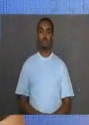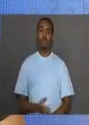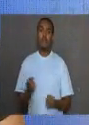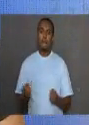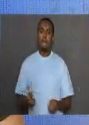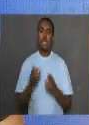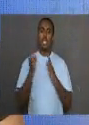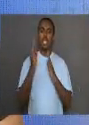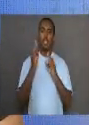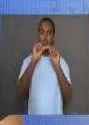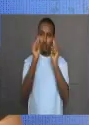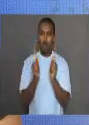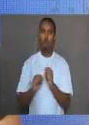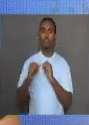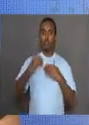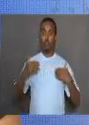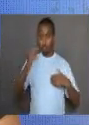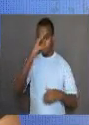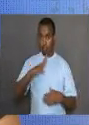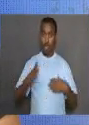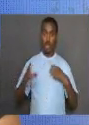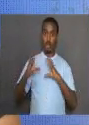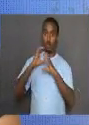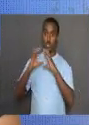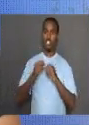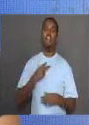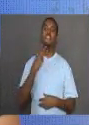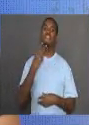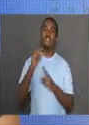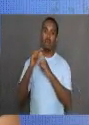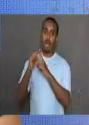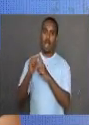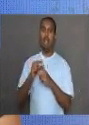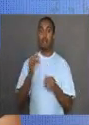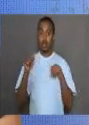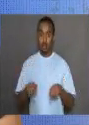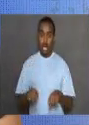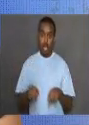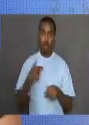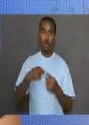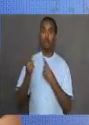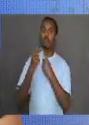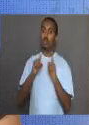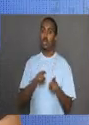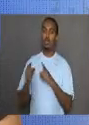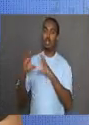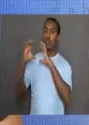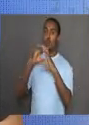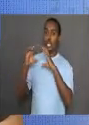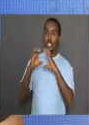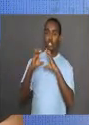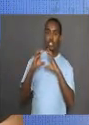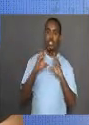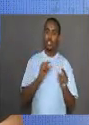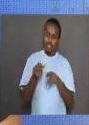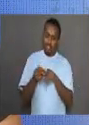Many forms of human communication are verbal, but today, we will be talking about communication in